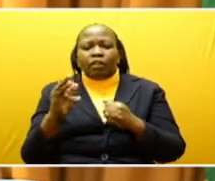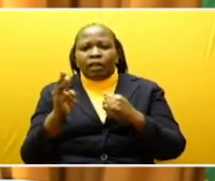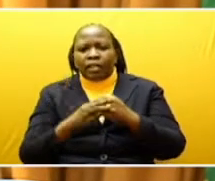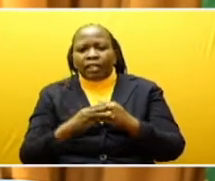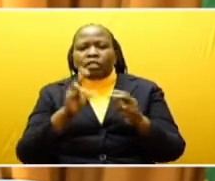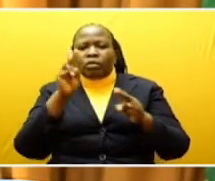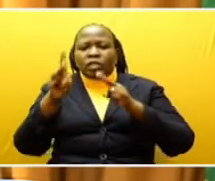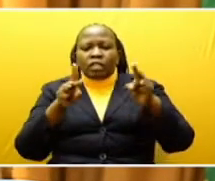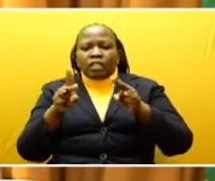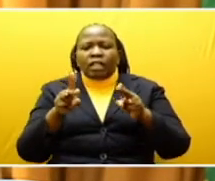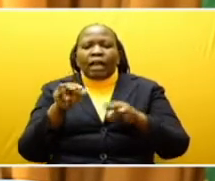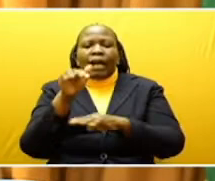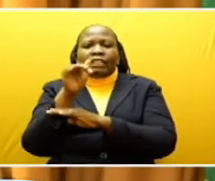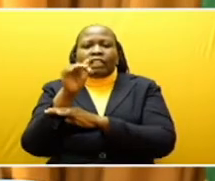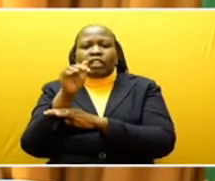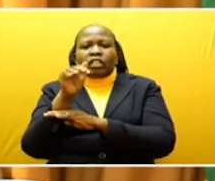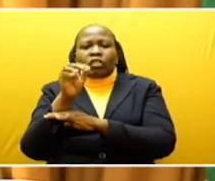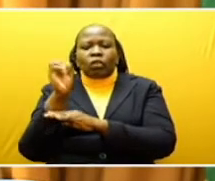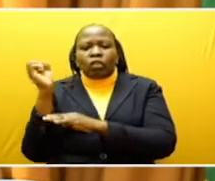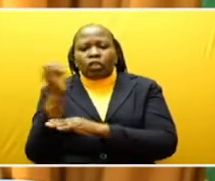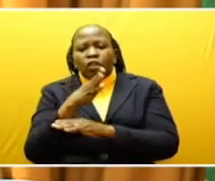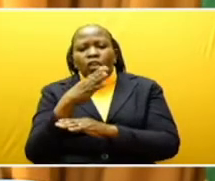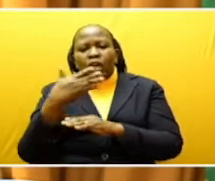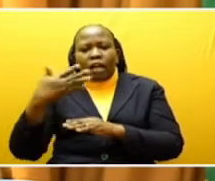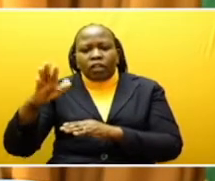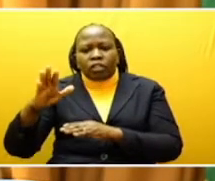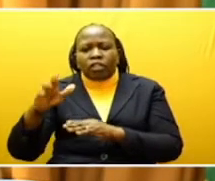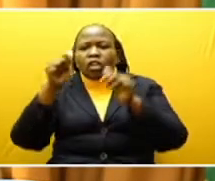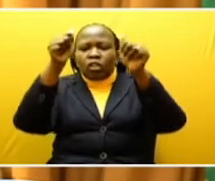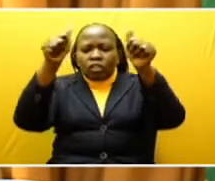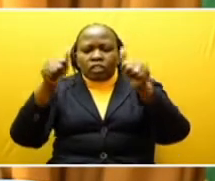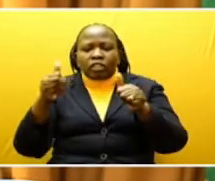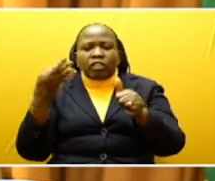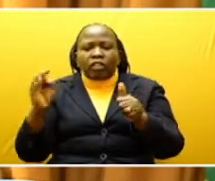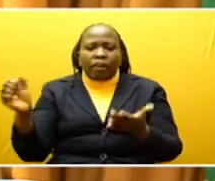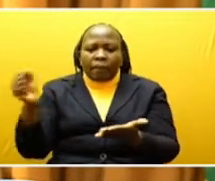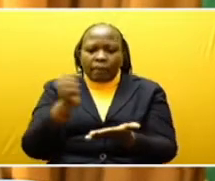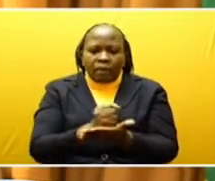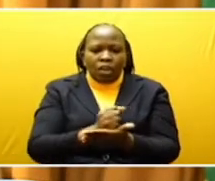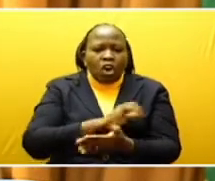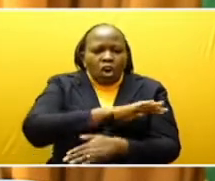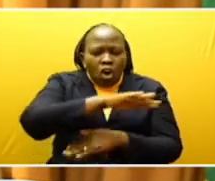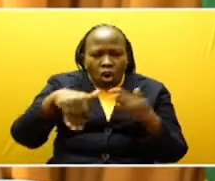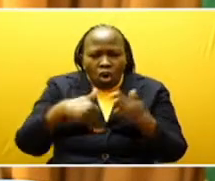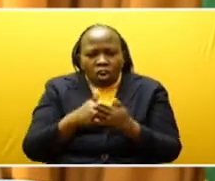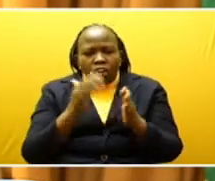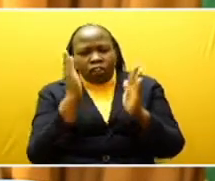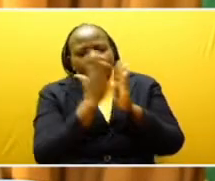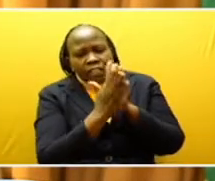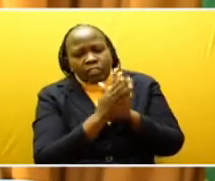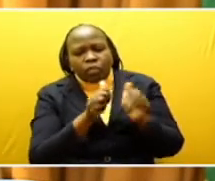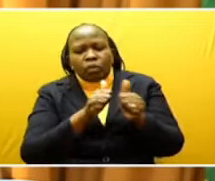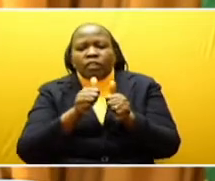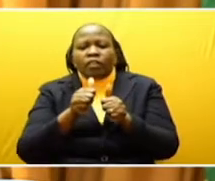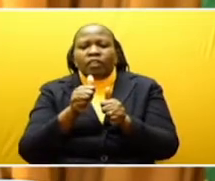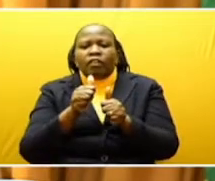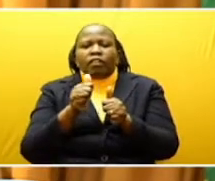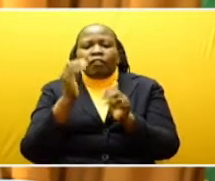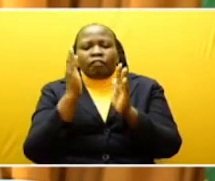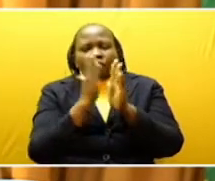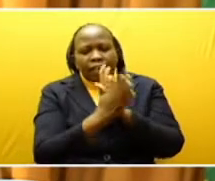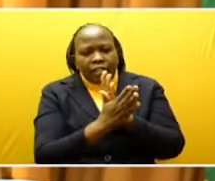to strike out the notice of appointment and all pleadings by ISA and Company Advocates.